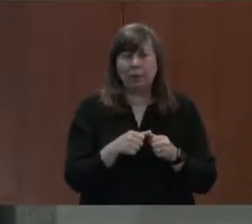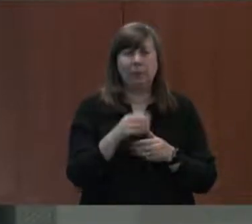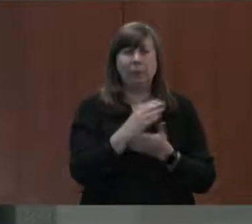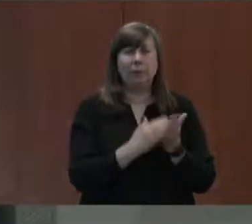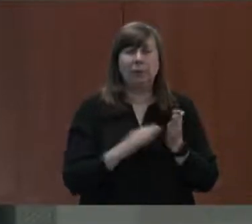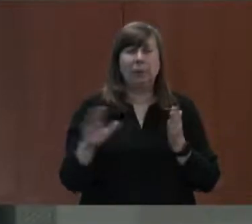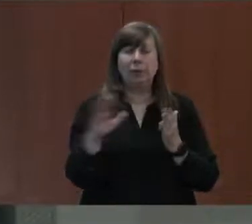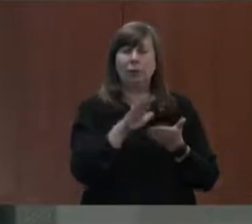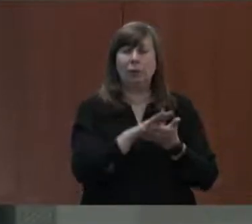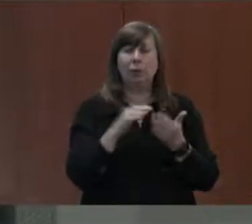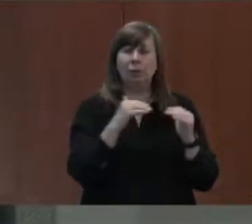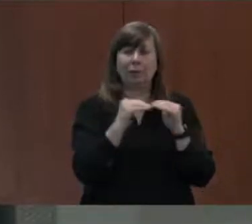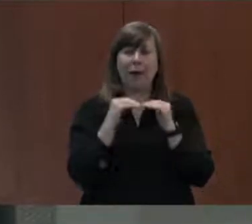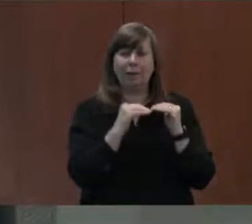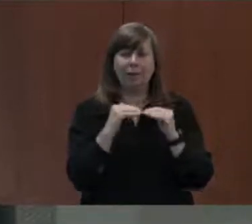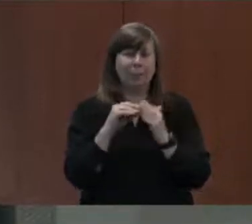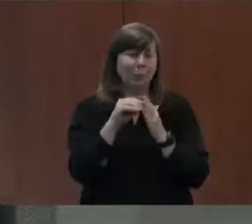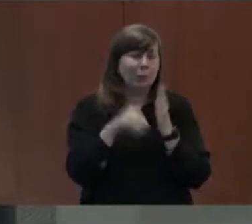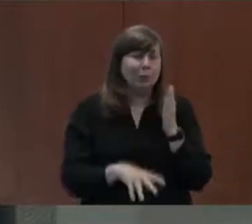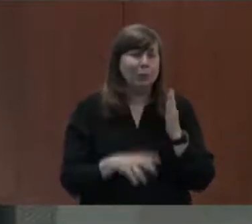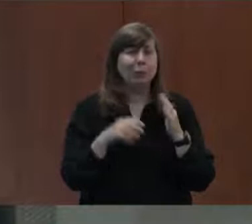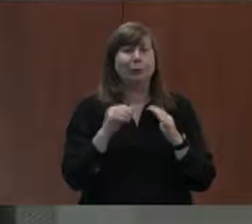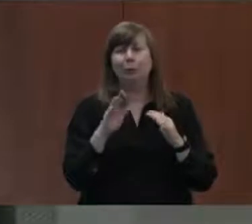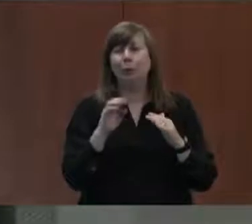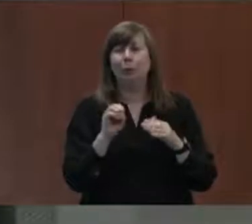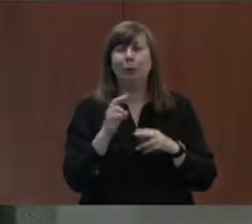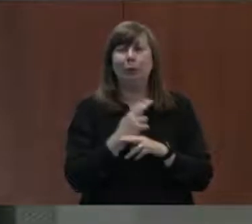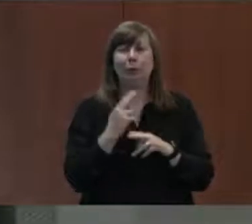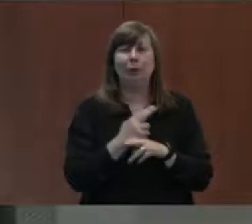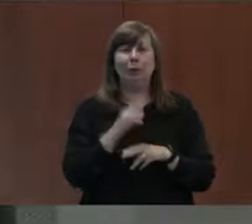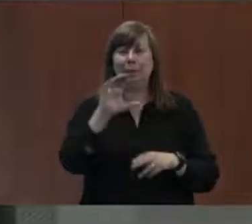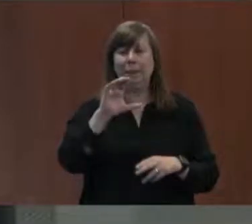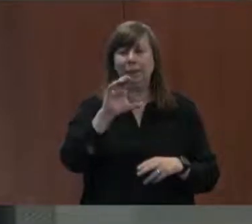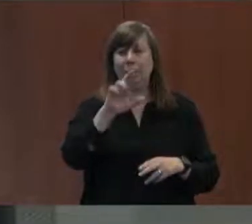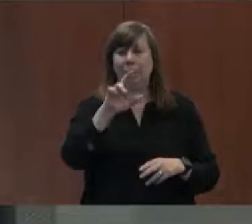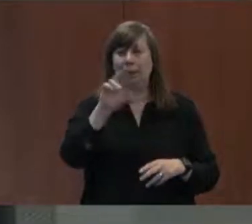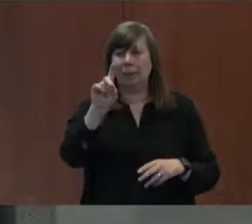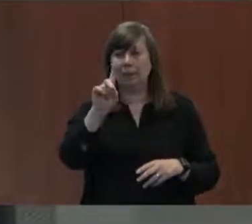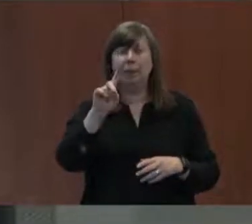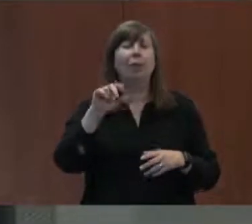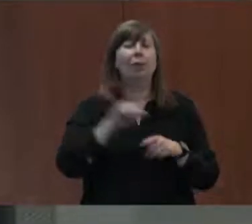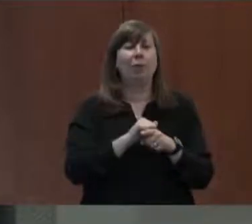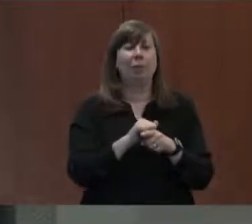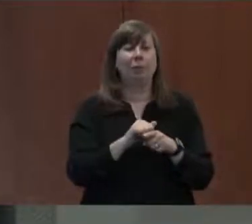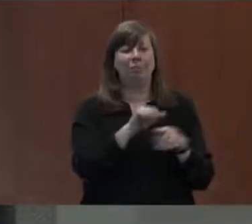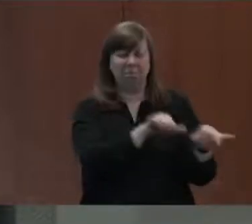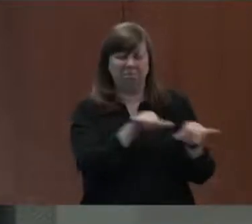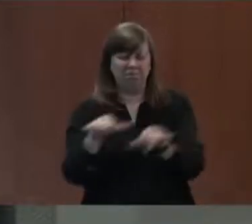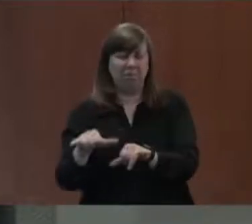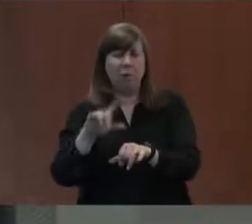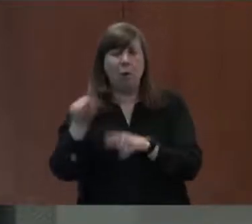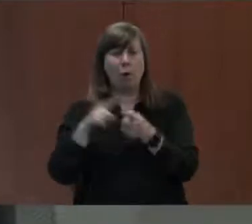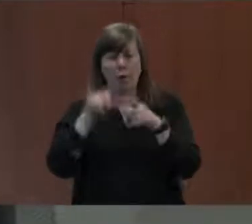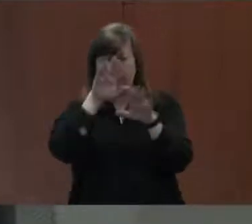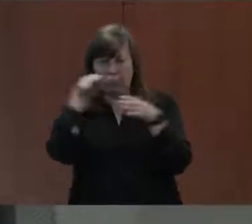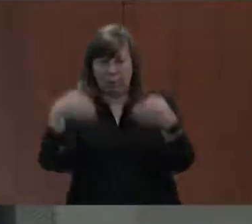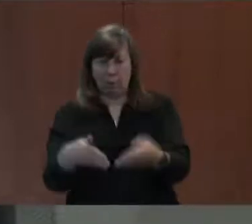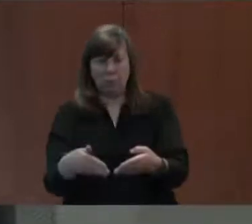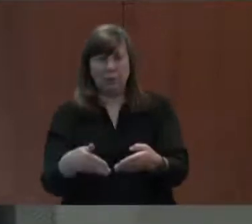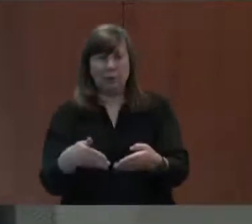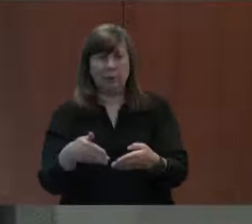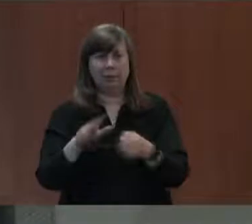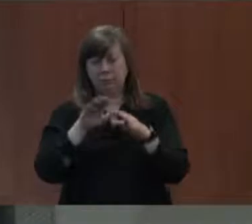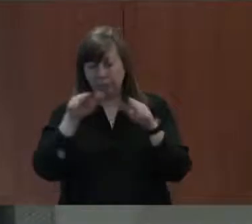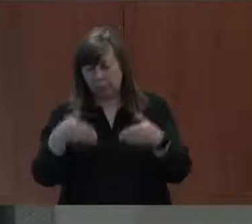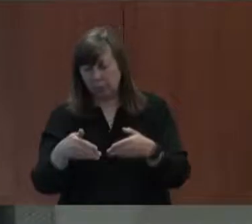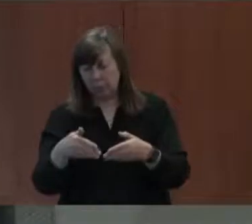of your colleagues or some of your students would be using CRD. The apprenticeship is similar, only the focus here is